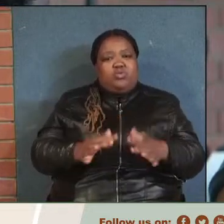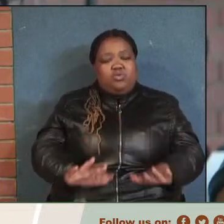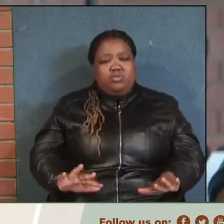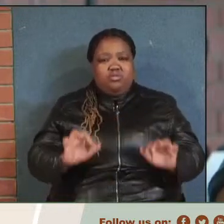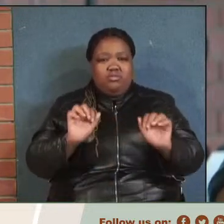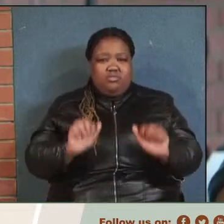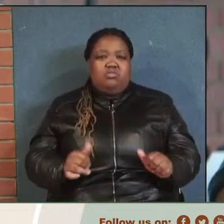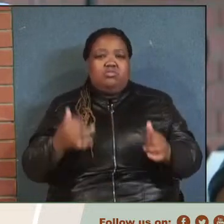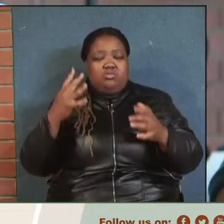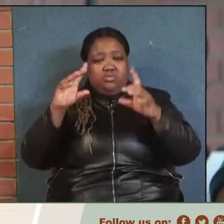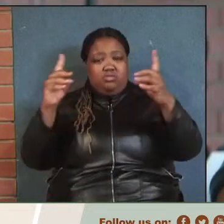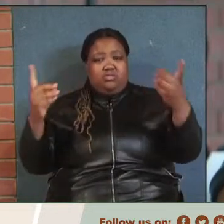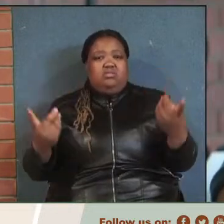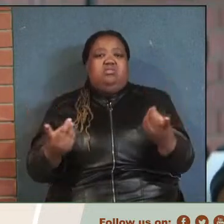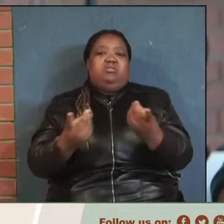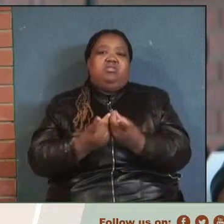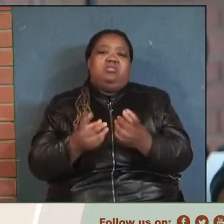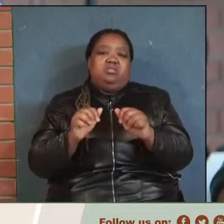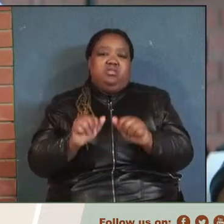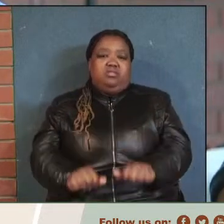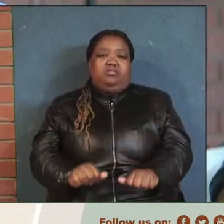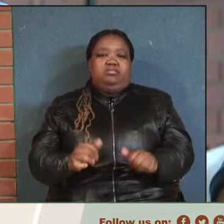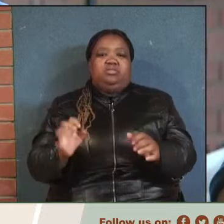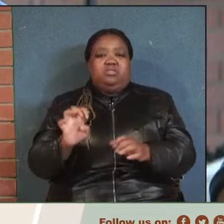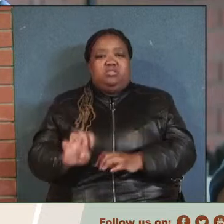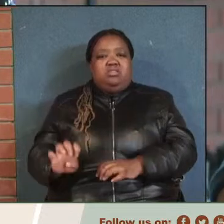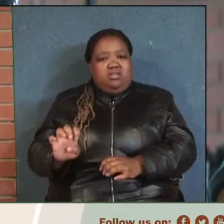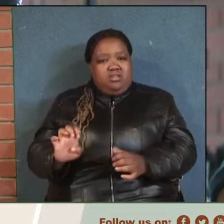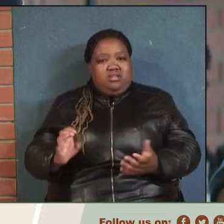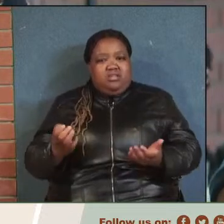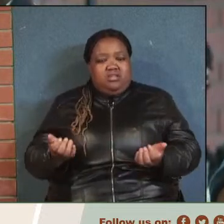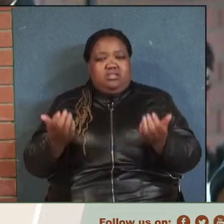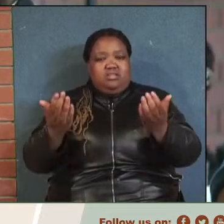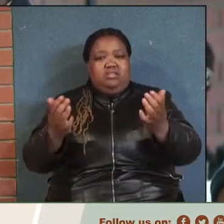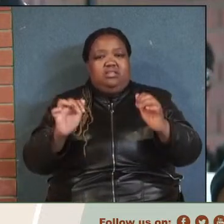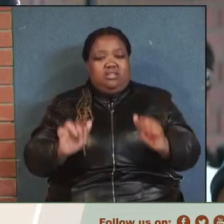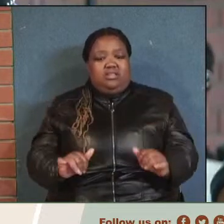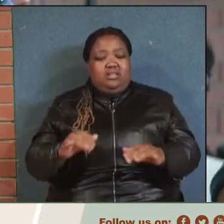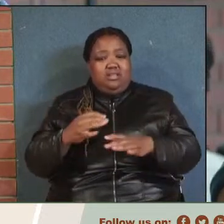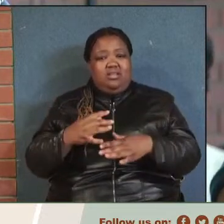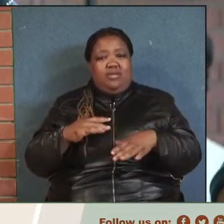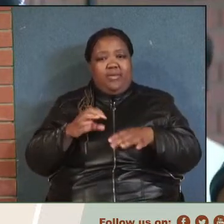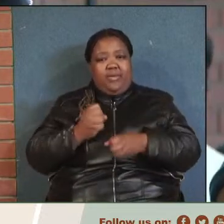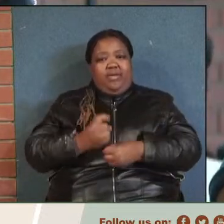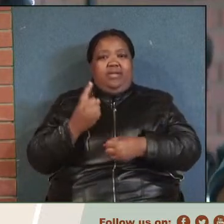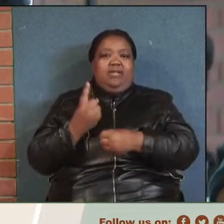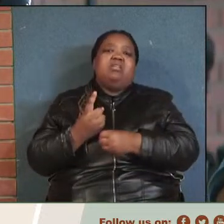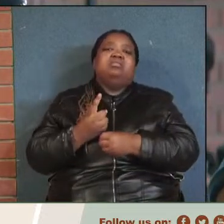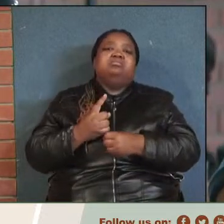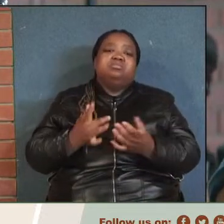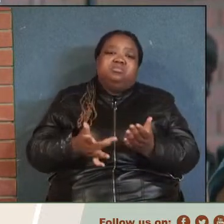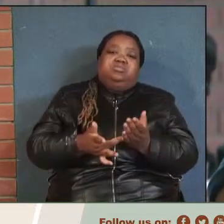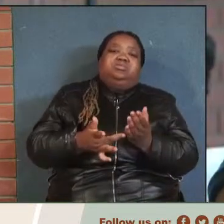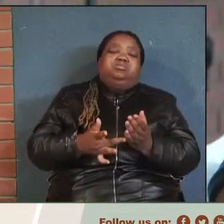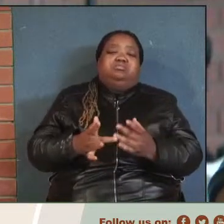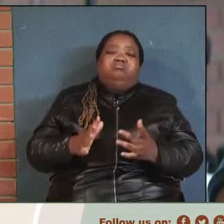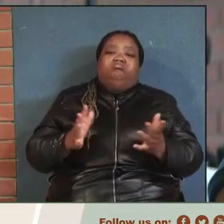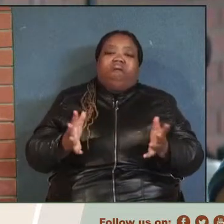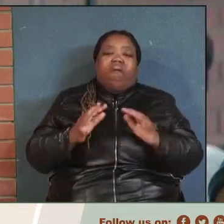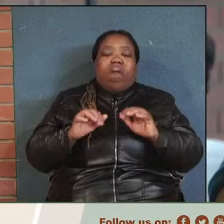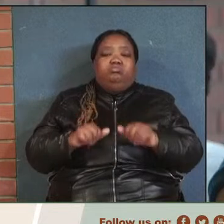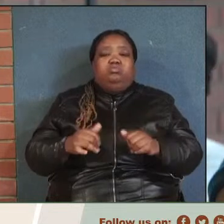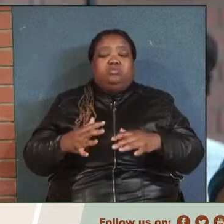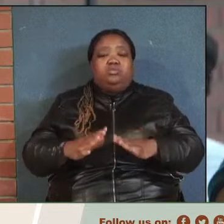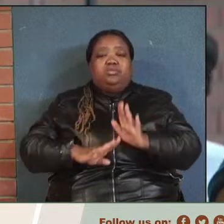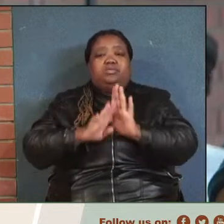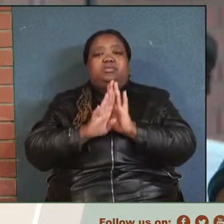maintain, enhance, and expand the e-services offerings on the Gauteng Digital Platform. The Gauteng Department of e-Government developed and